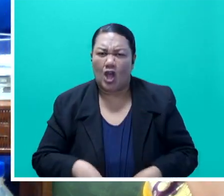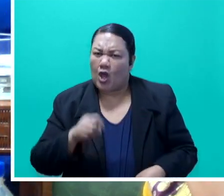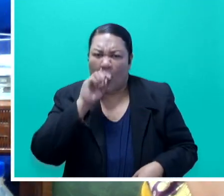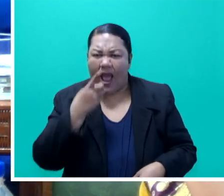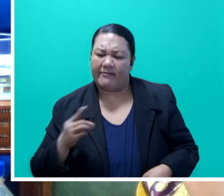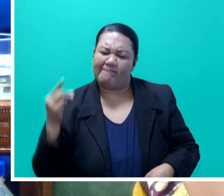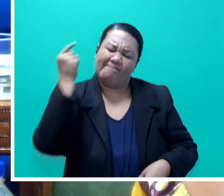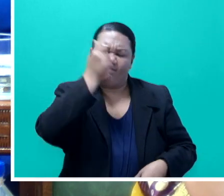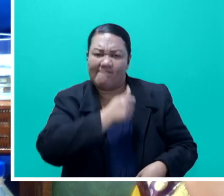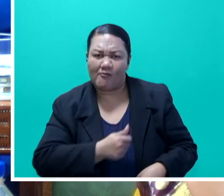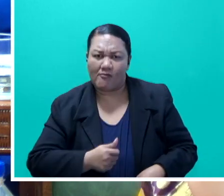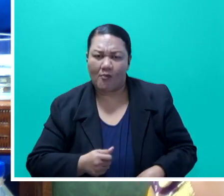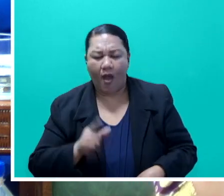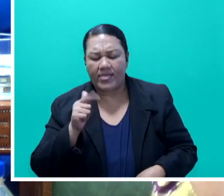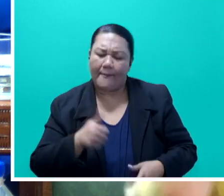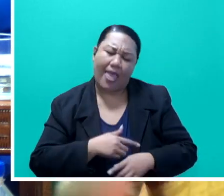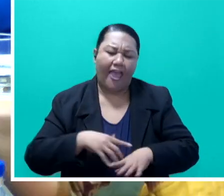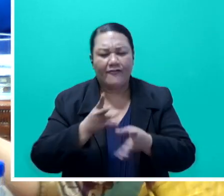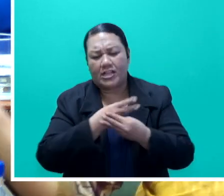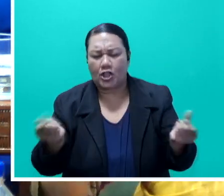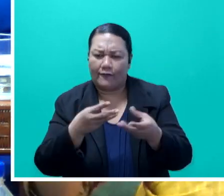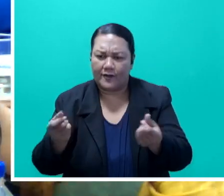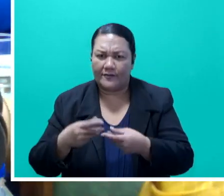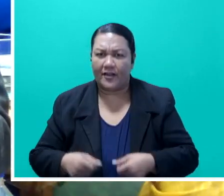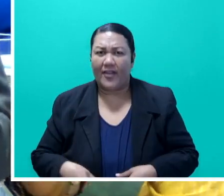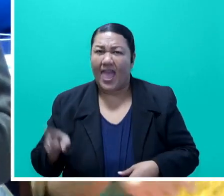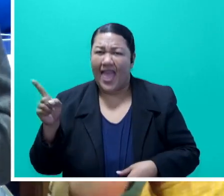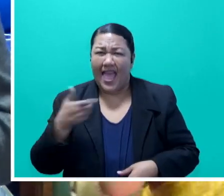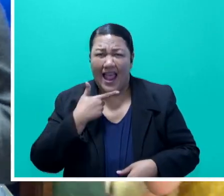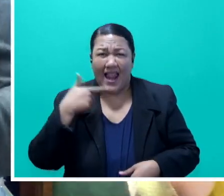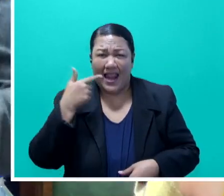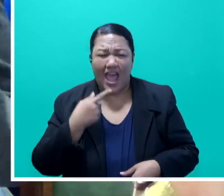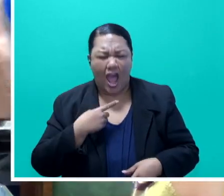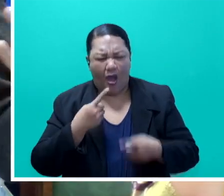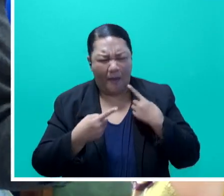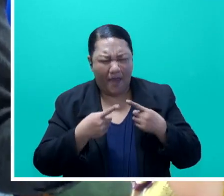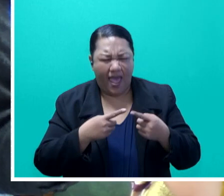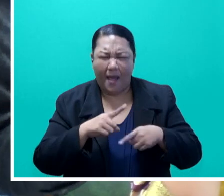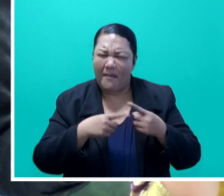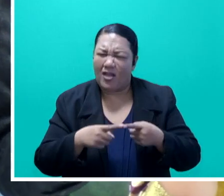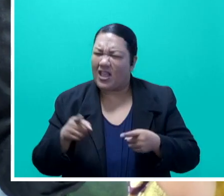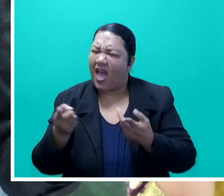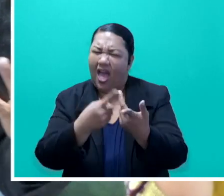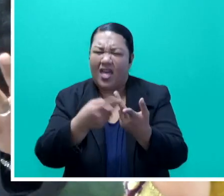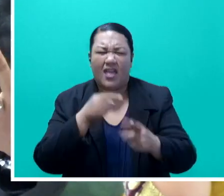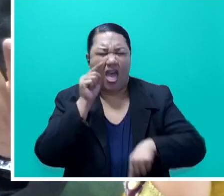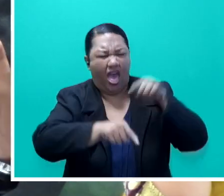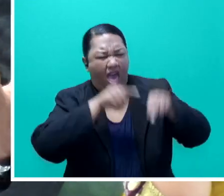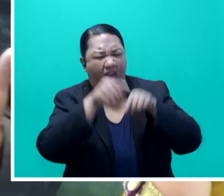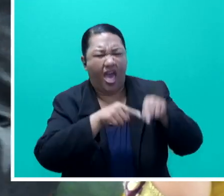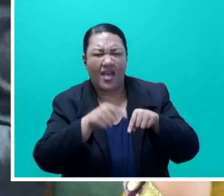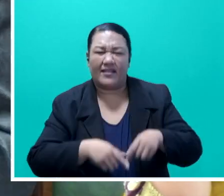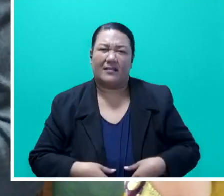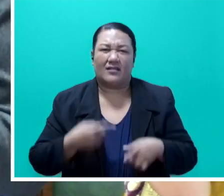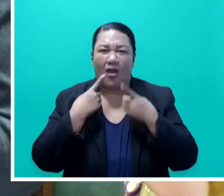all goes away. And Honourable Gerengere Tambua and others who comment on this, standing up there with a lot of sarcasm and making these